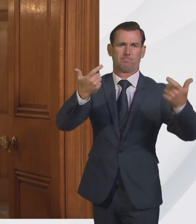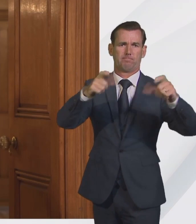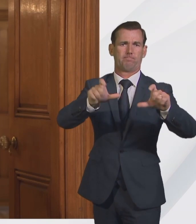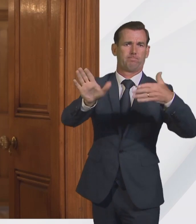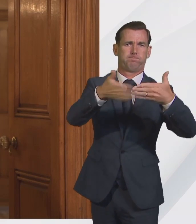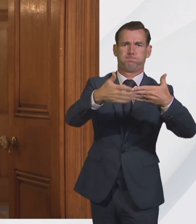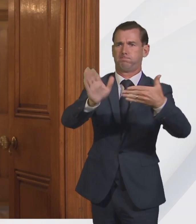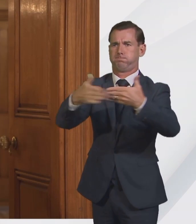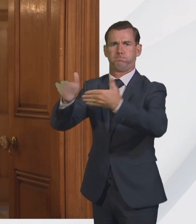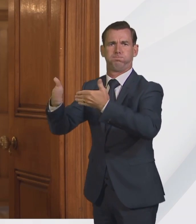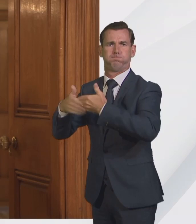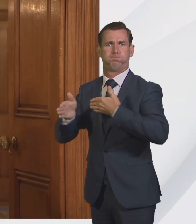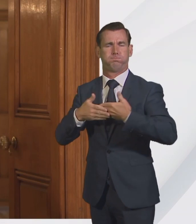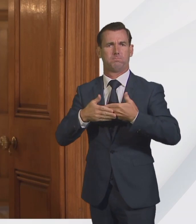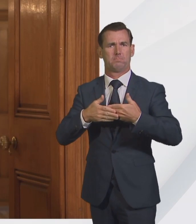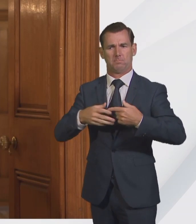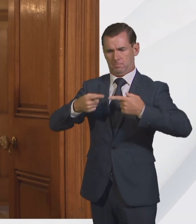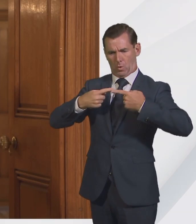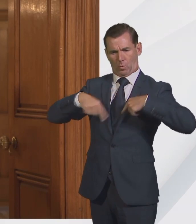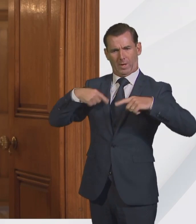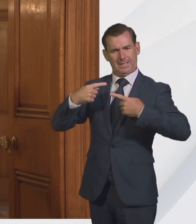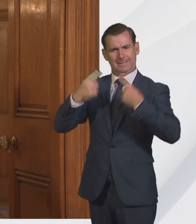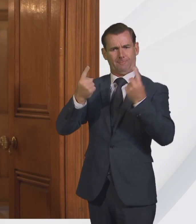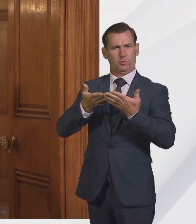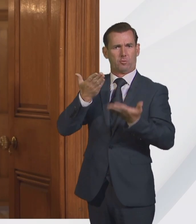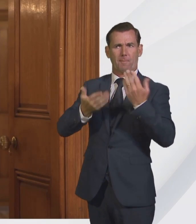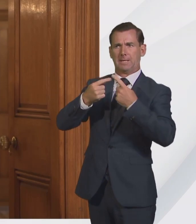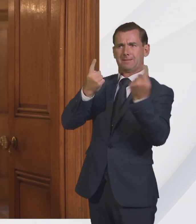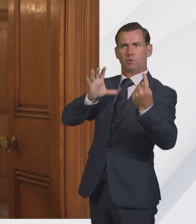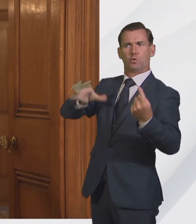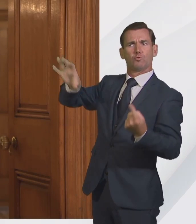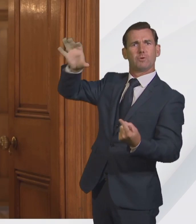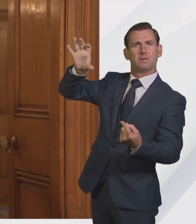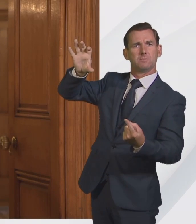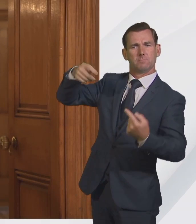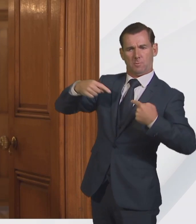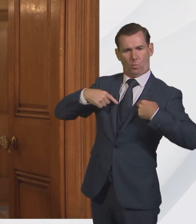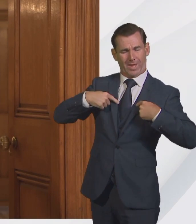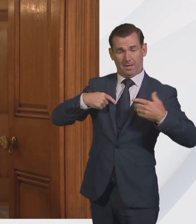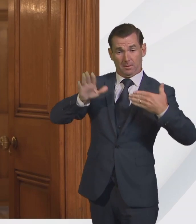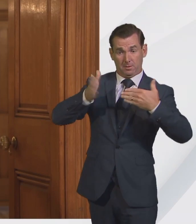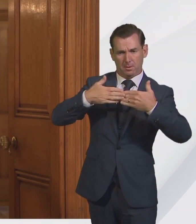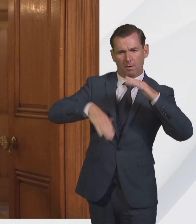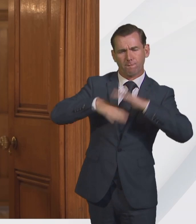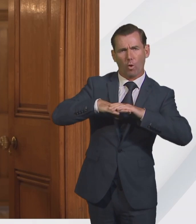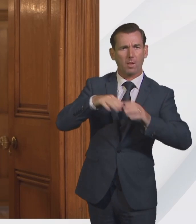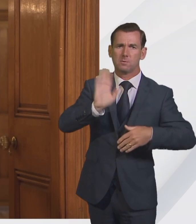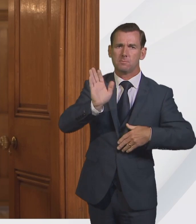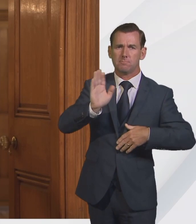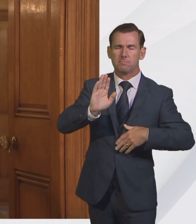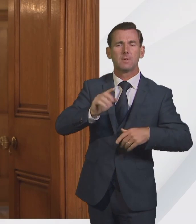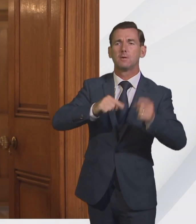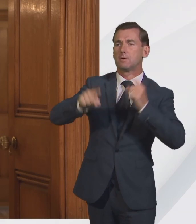virtually every other nation. We made the decision to keep schools open, not just for the children of